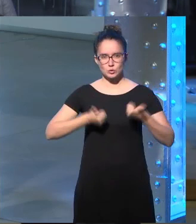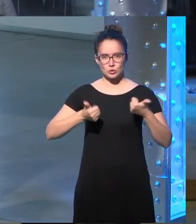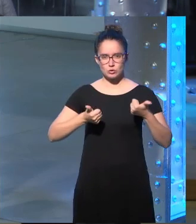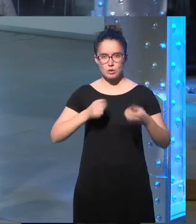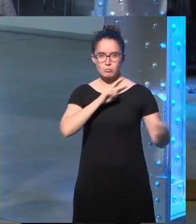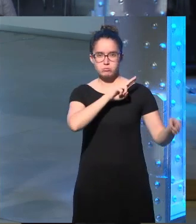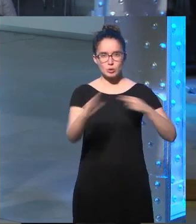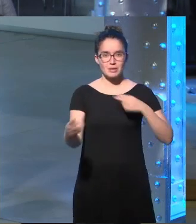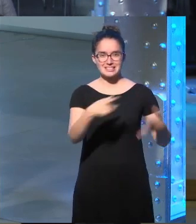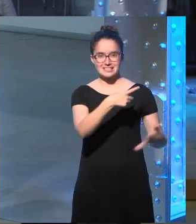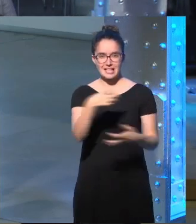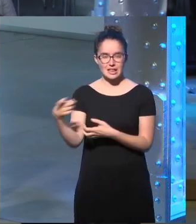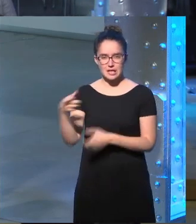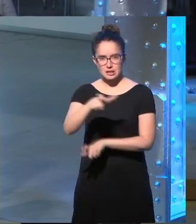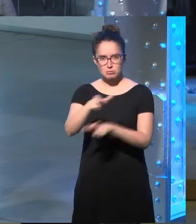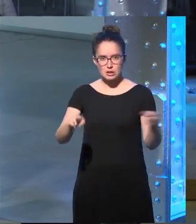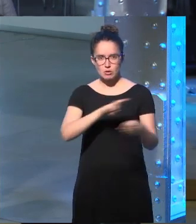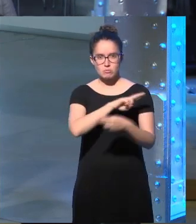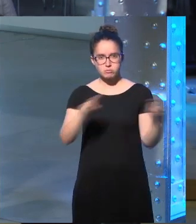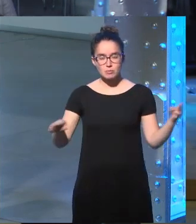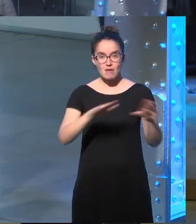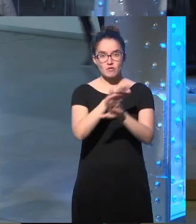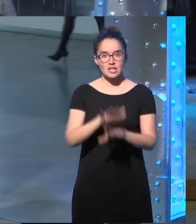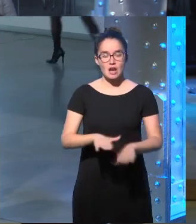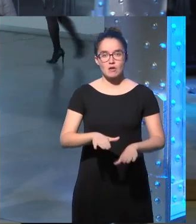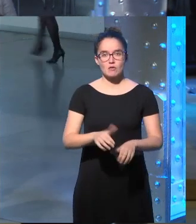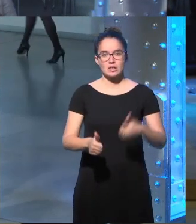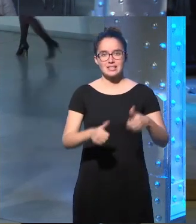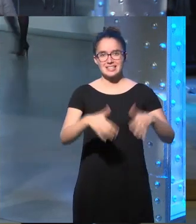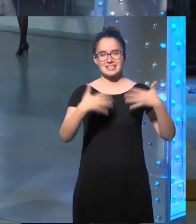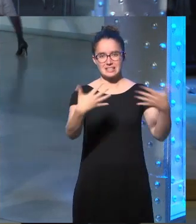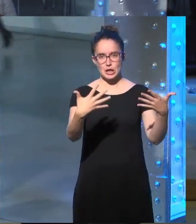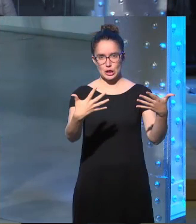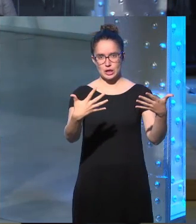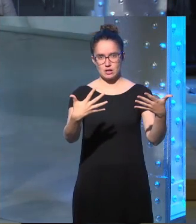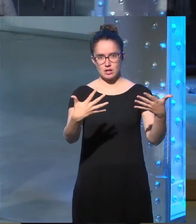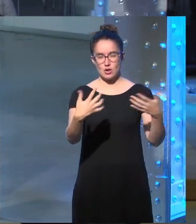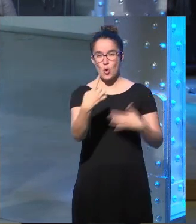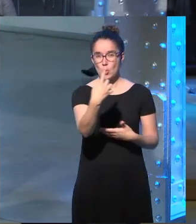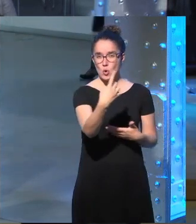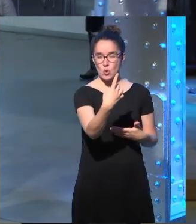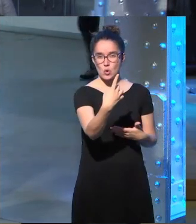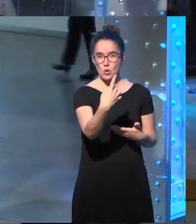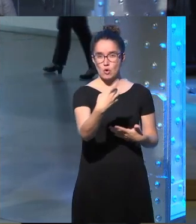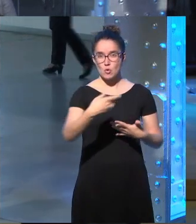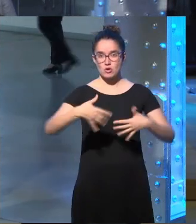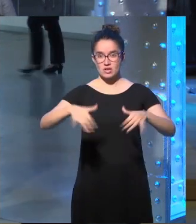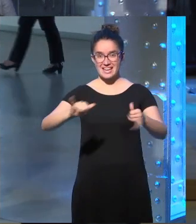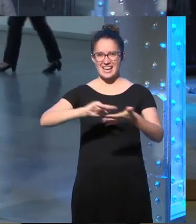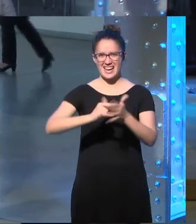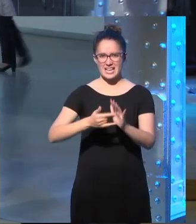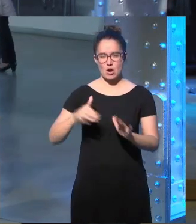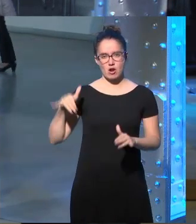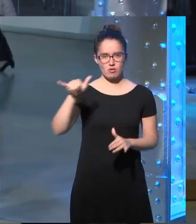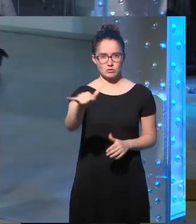And they put together that contest. 600 people answered. There were 10 shortlisted